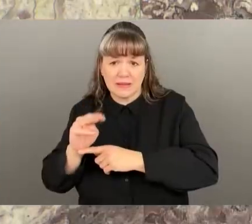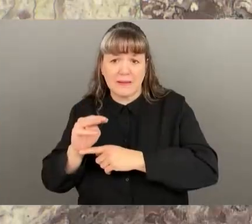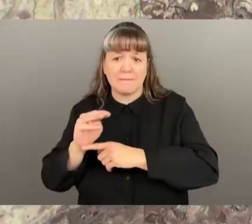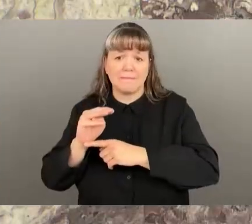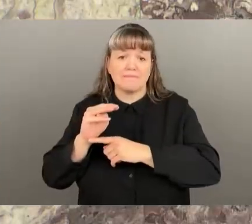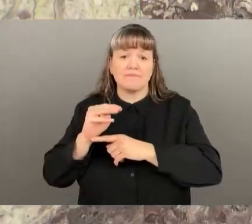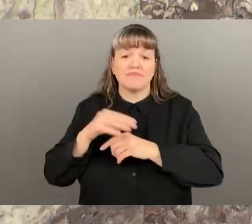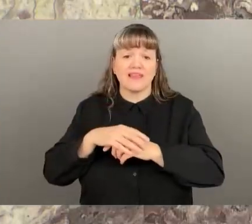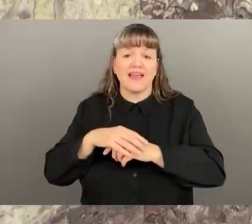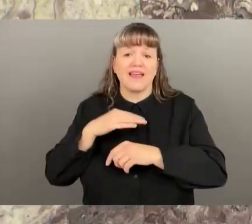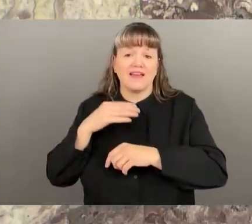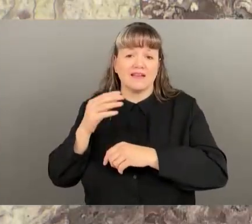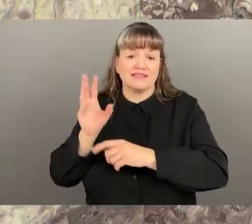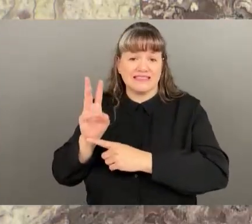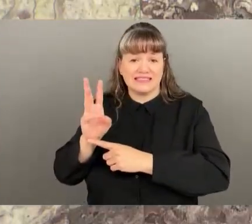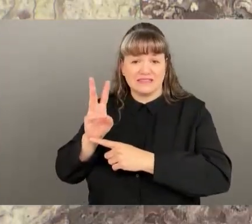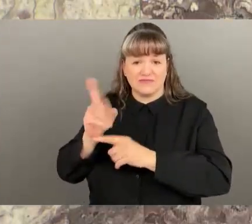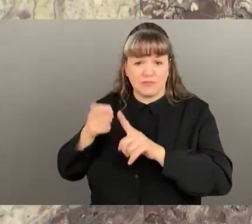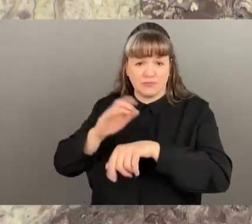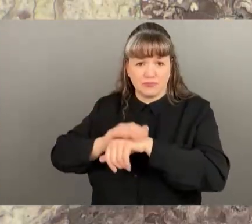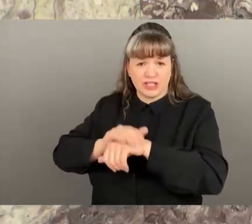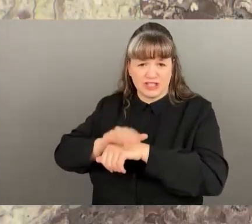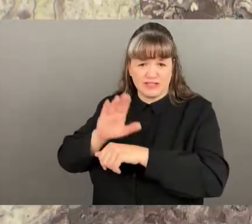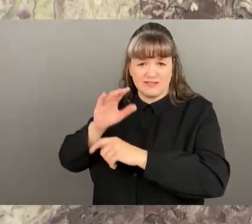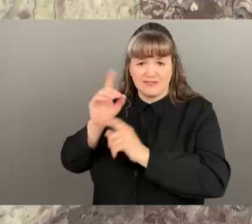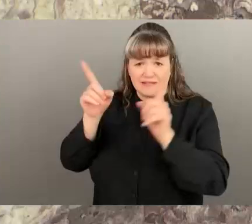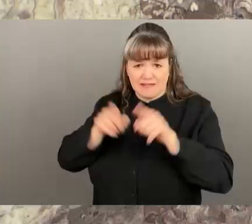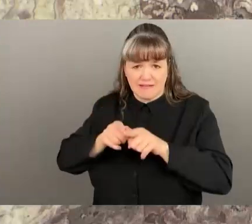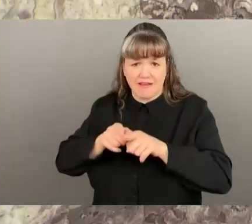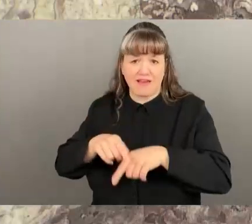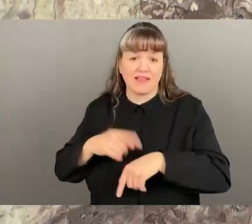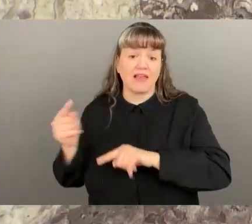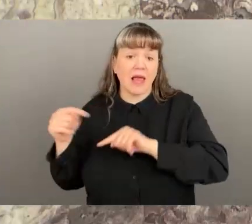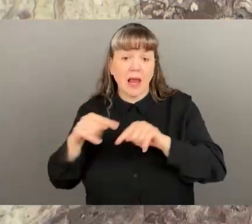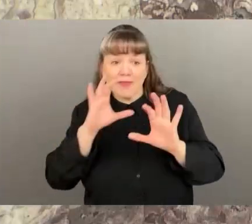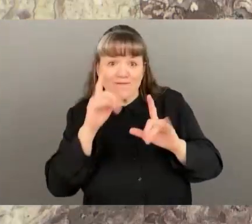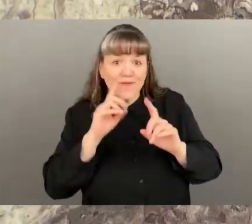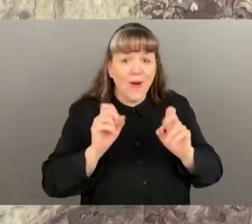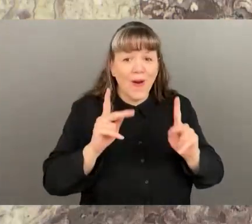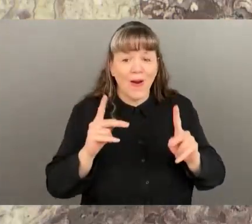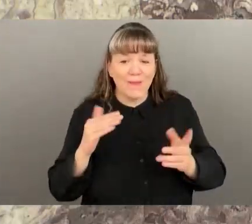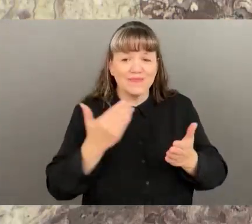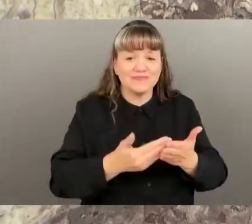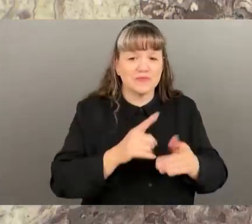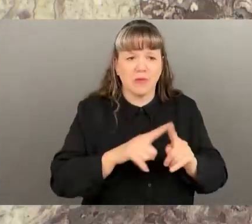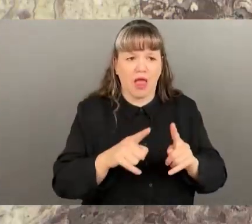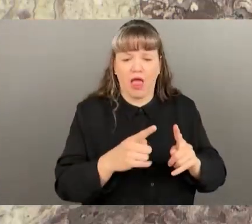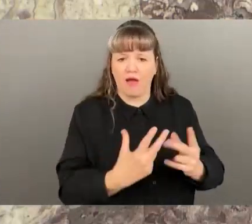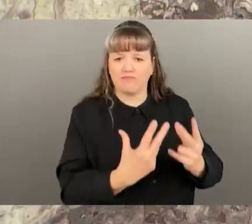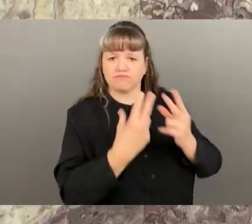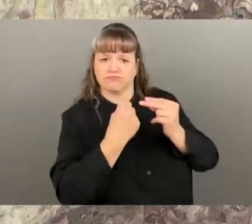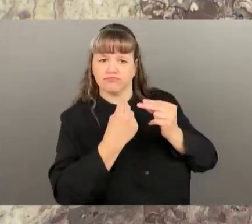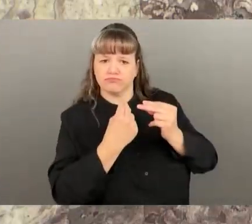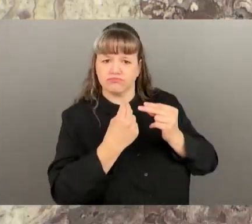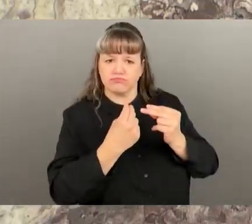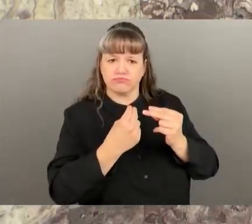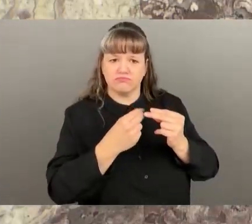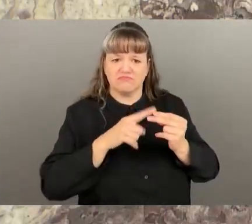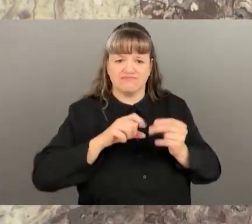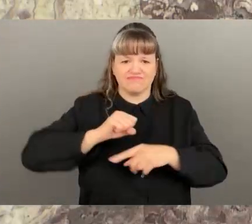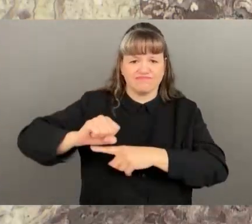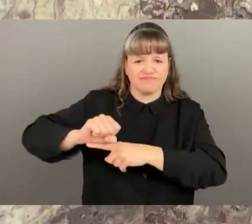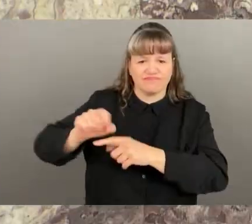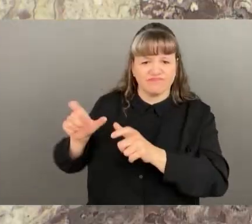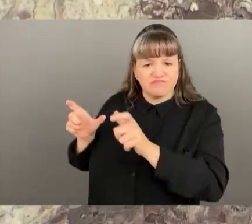rejection, dehumanization, and blatant racism. They were forced to remain aboard the ship for 2 months, cut off from food and